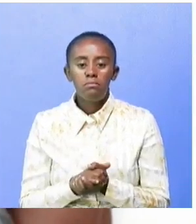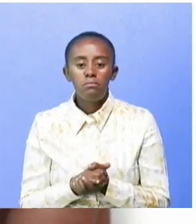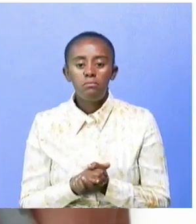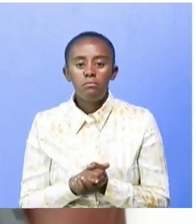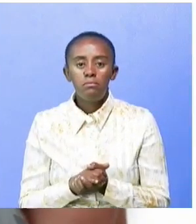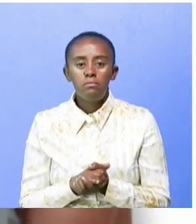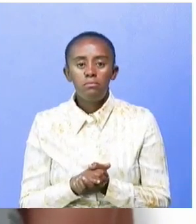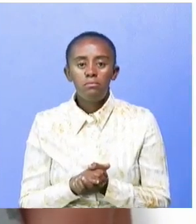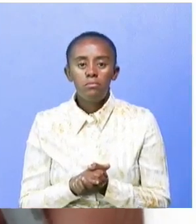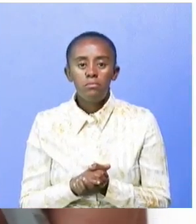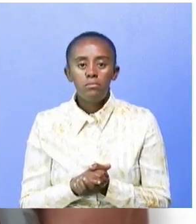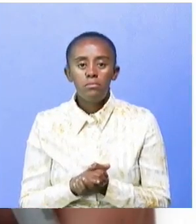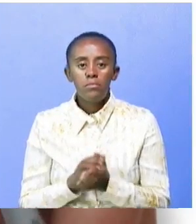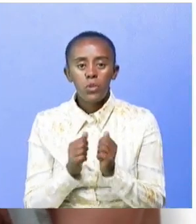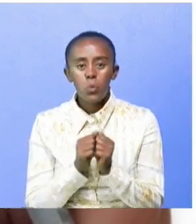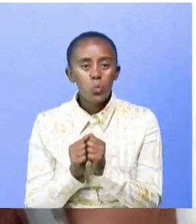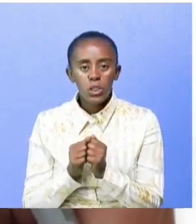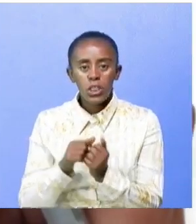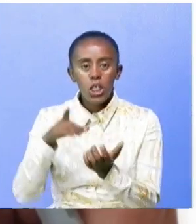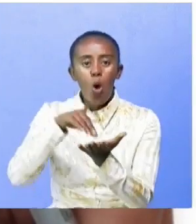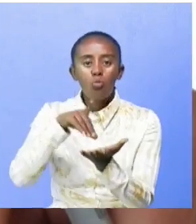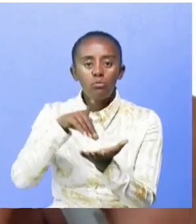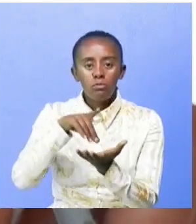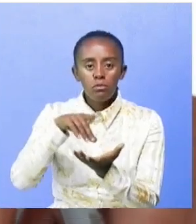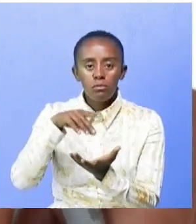within a town